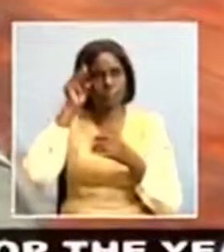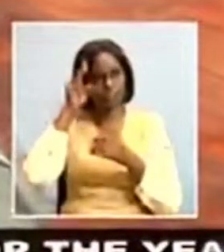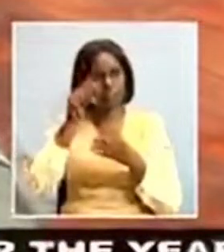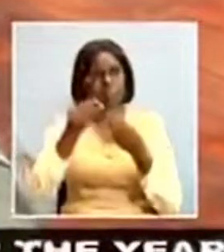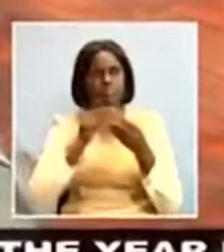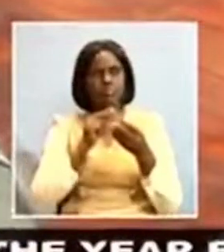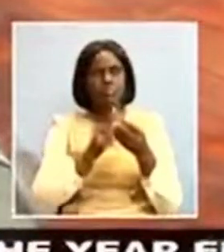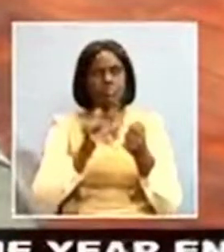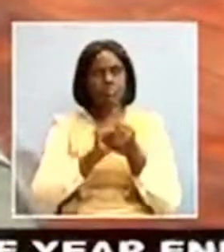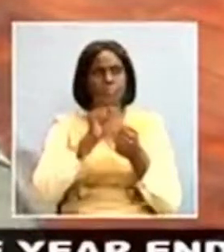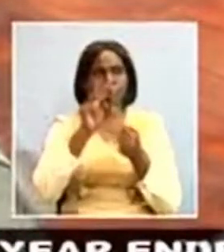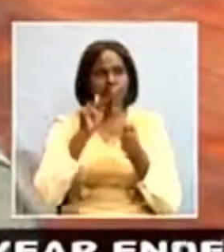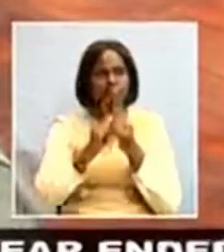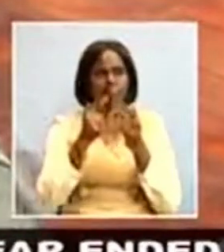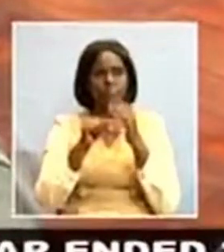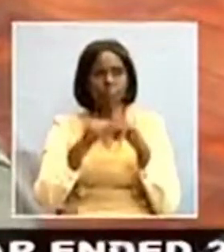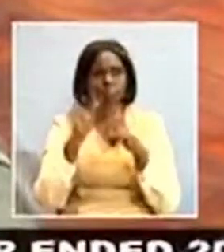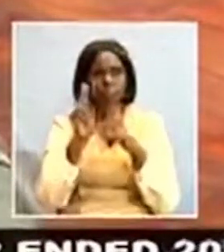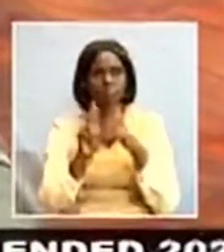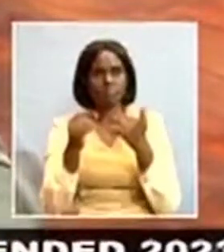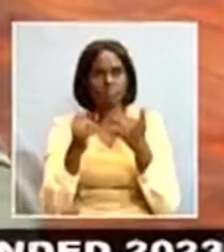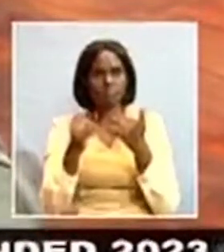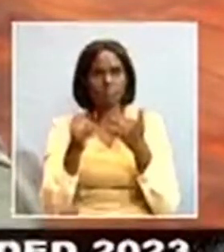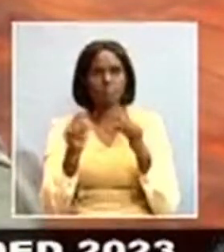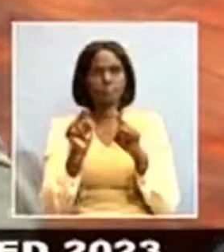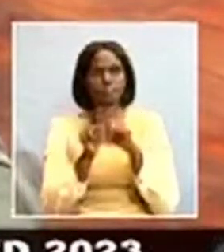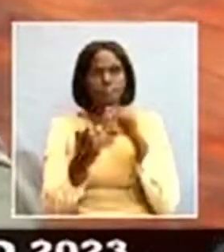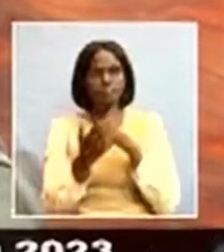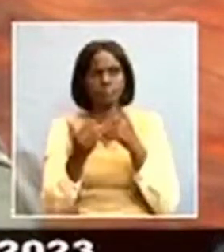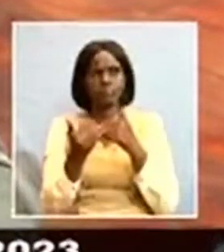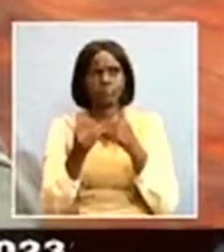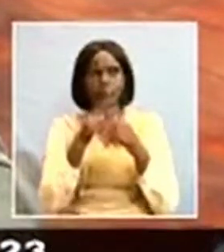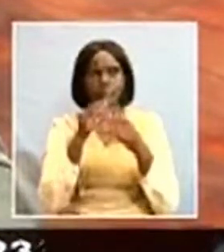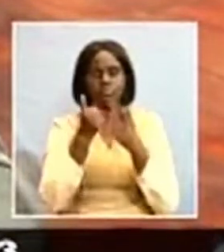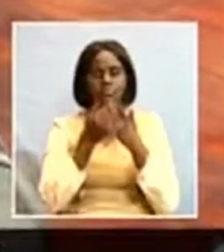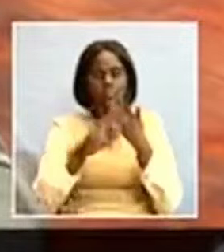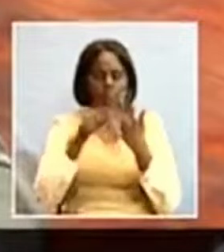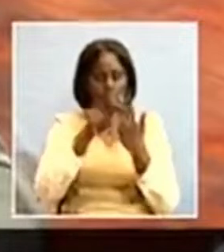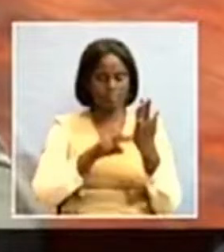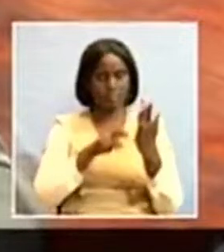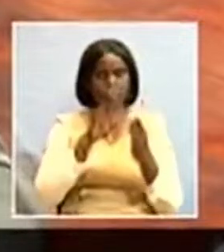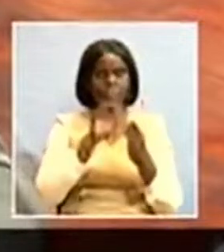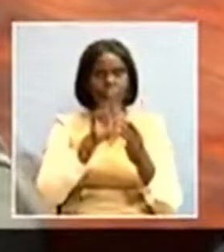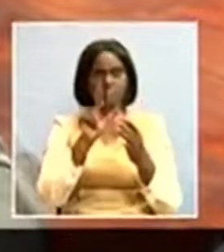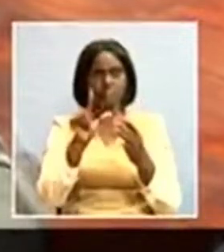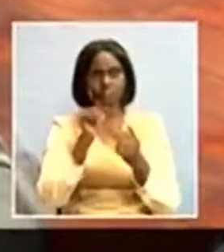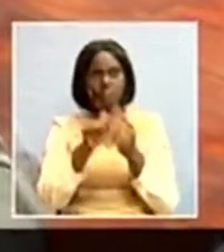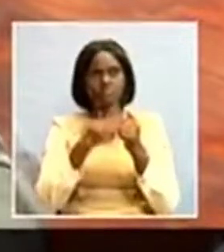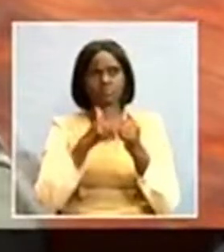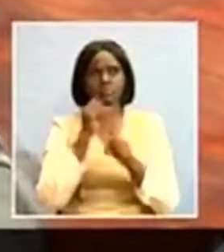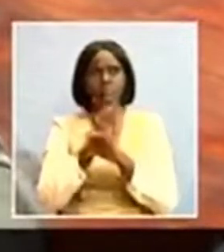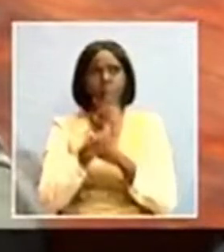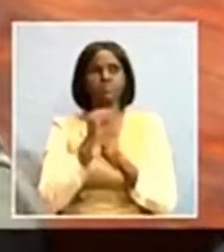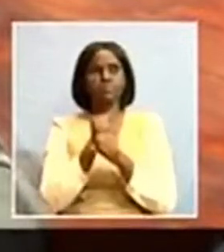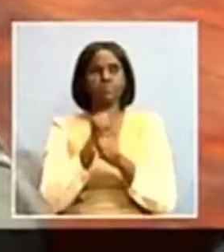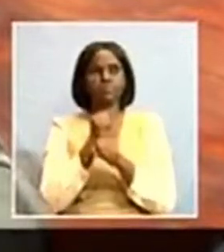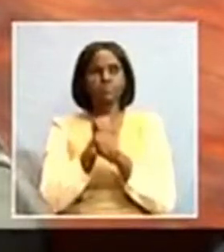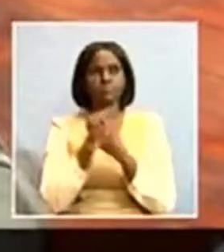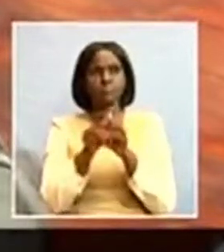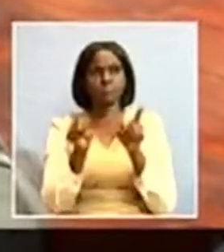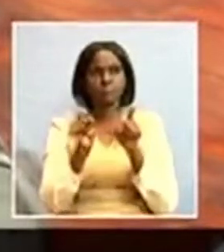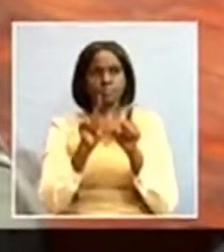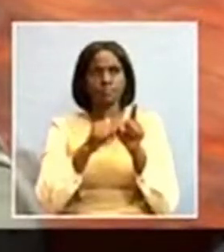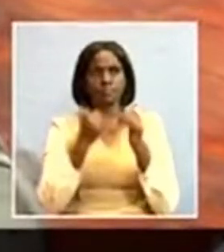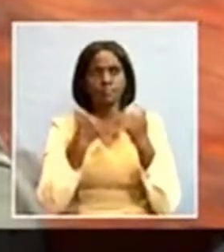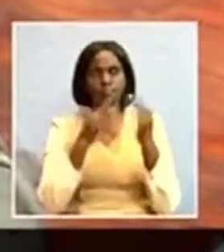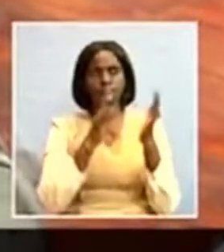us with the website which we're currently using, and then the valuation role, which we are already working on and we intend